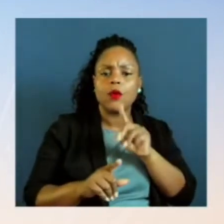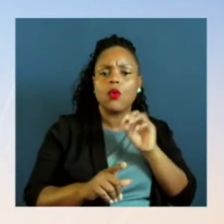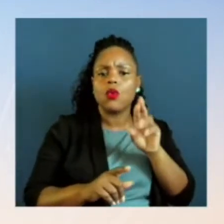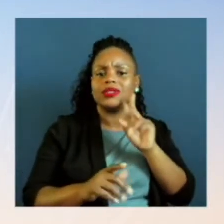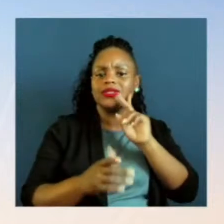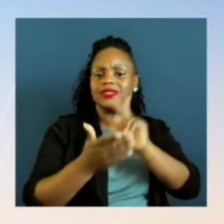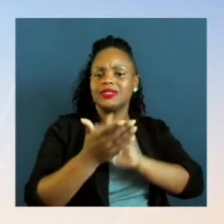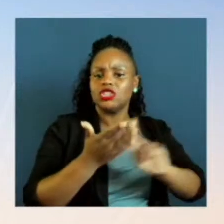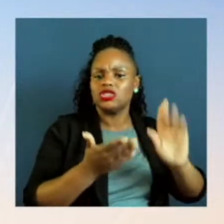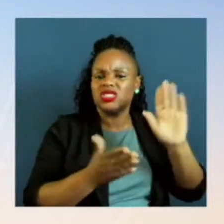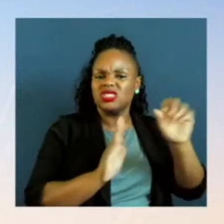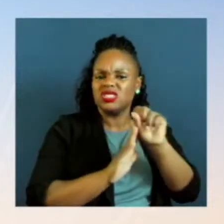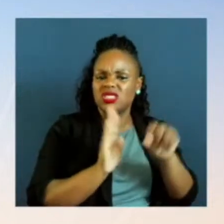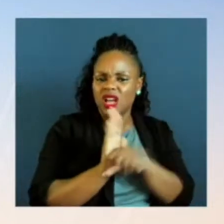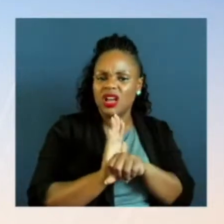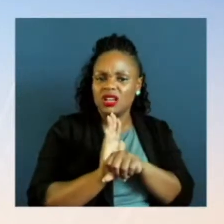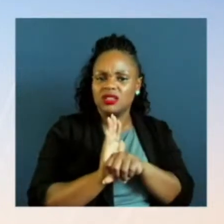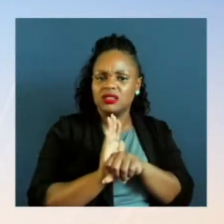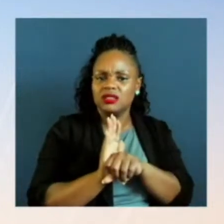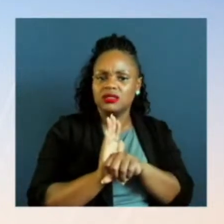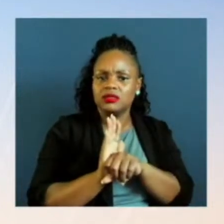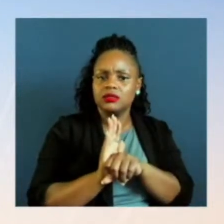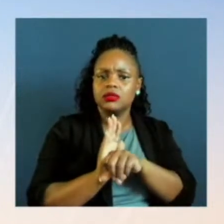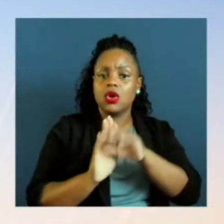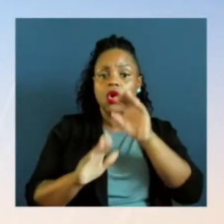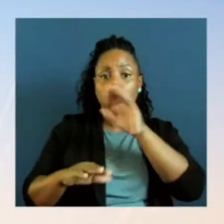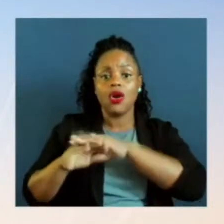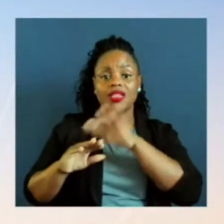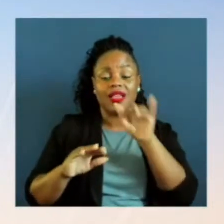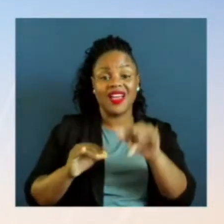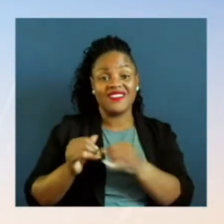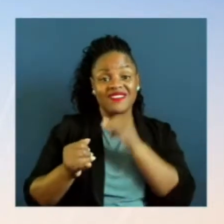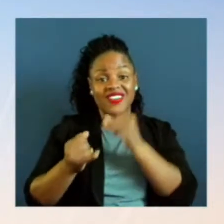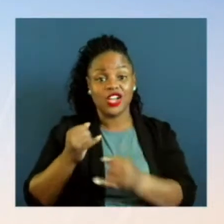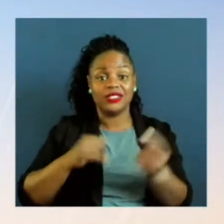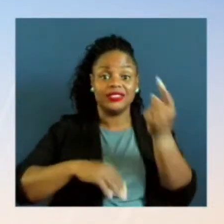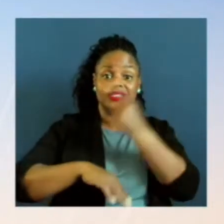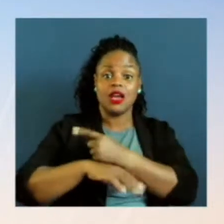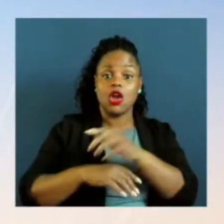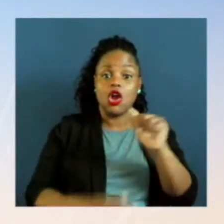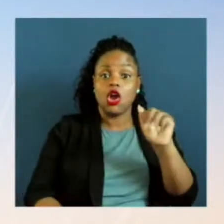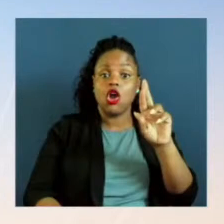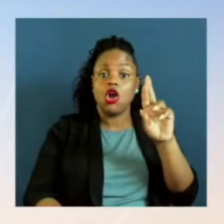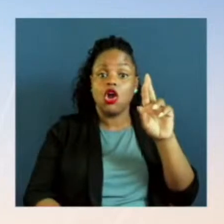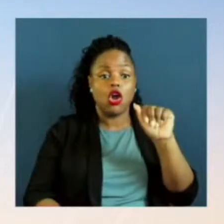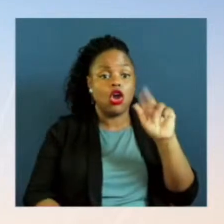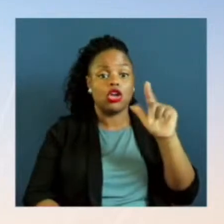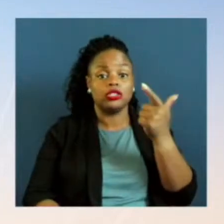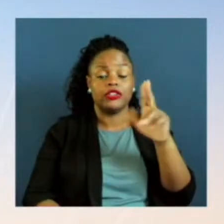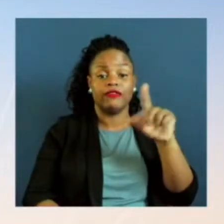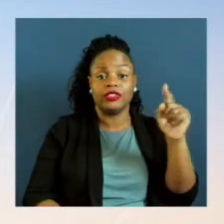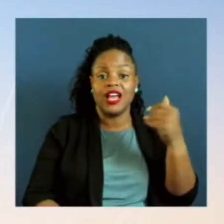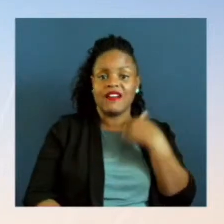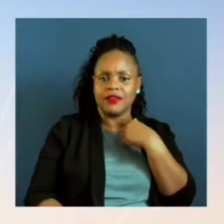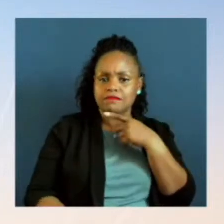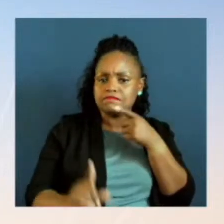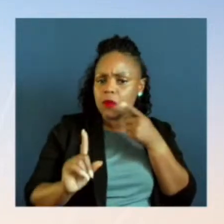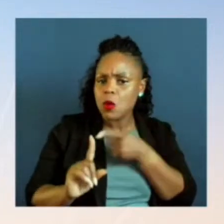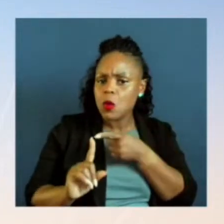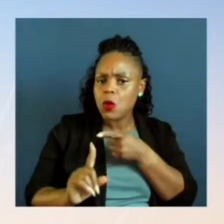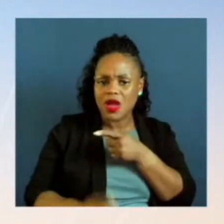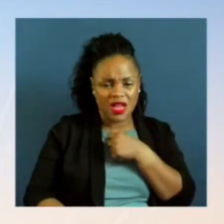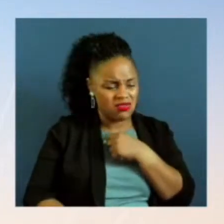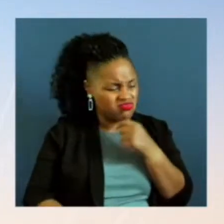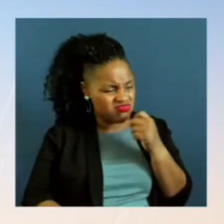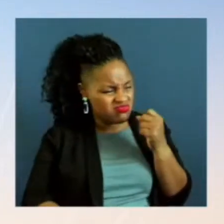called on the final day, August 31. Does the Taliban have a point? I'm not sure I understand your question. We have sacrificed a lot for